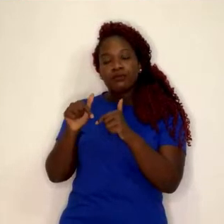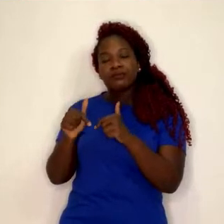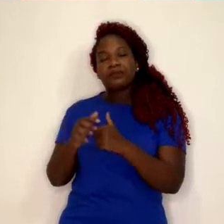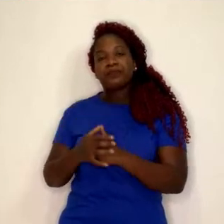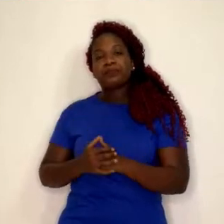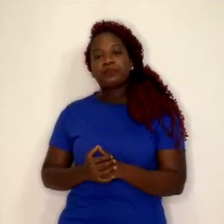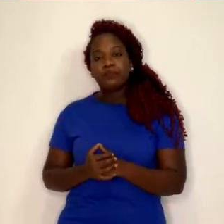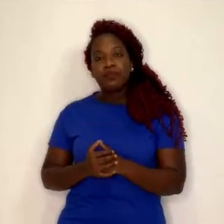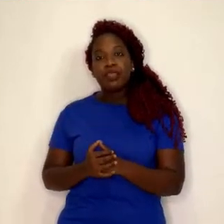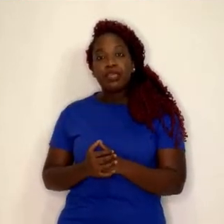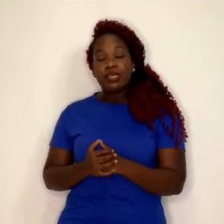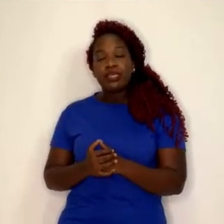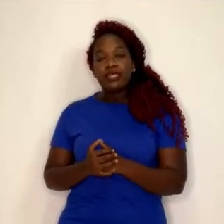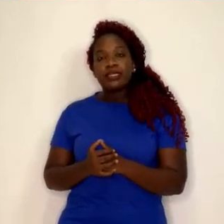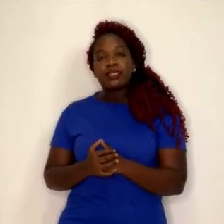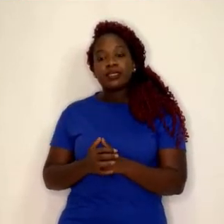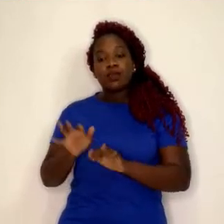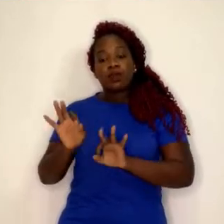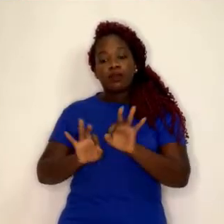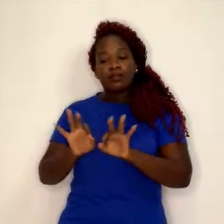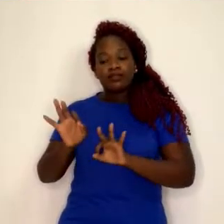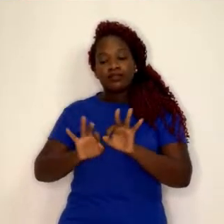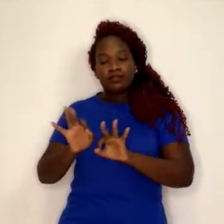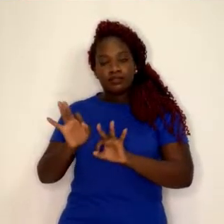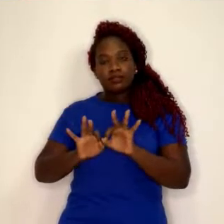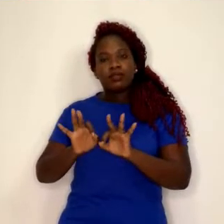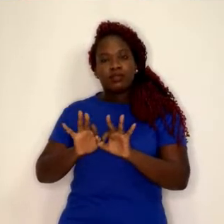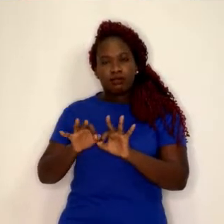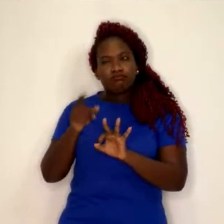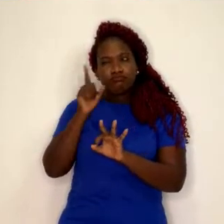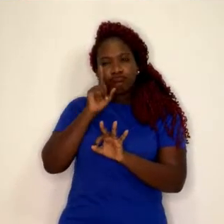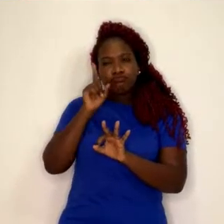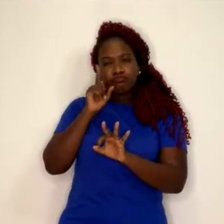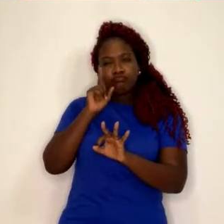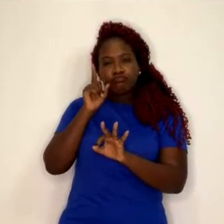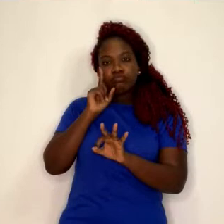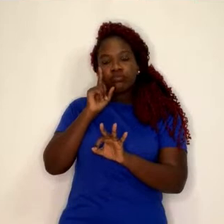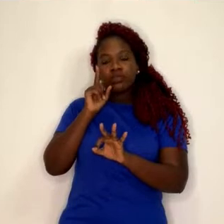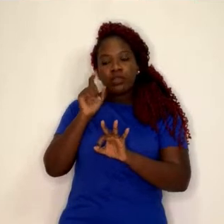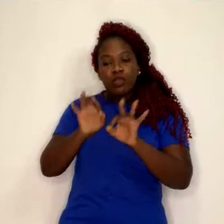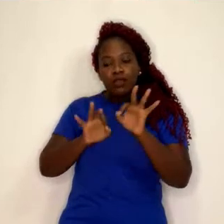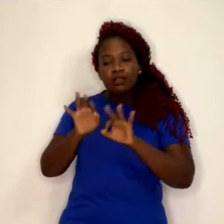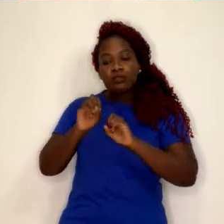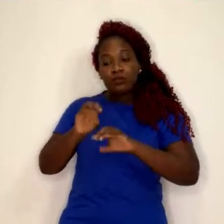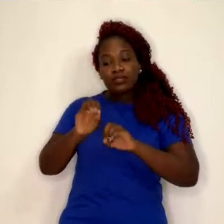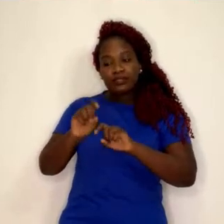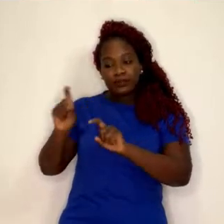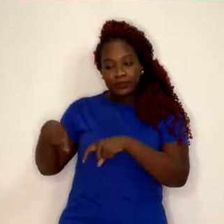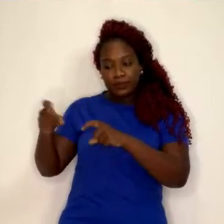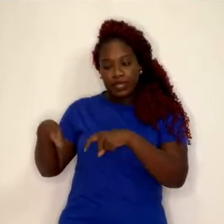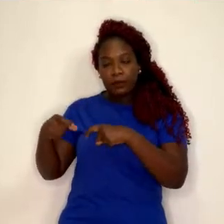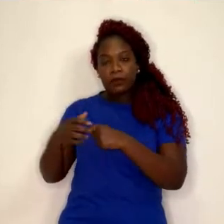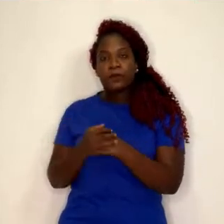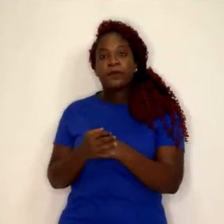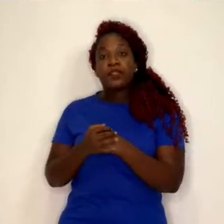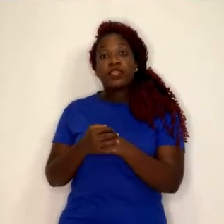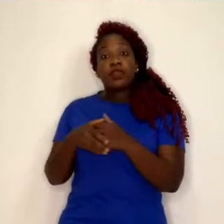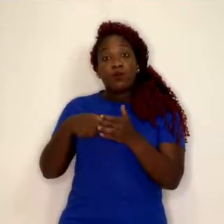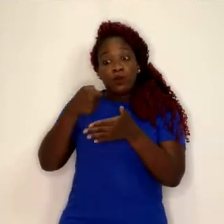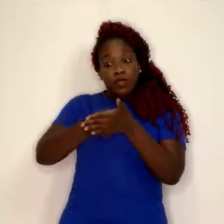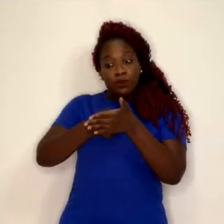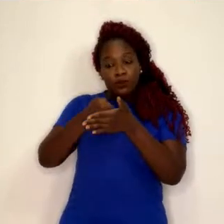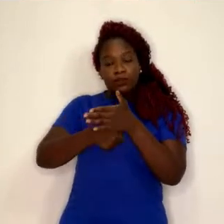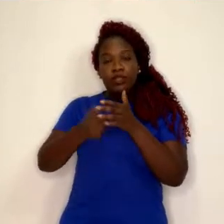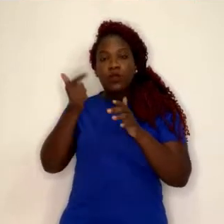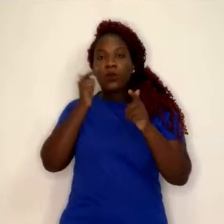working class movements that build in the country, education in the country. And